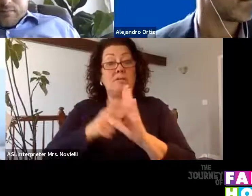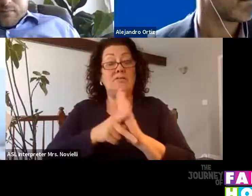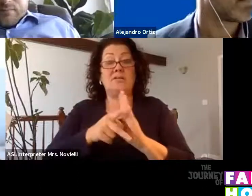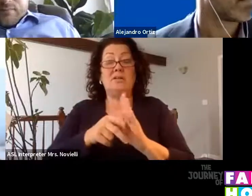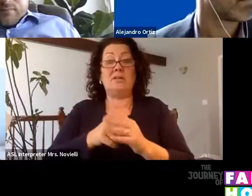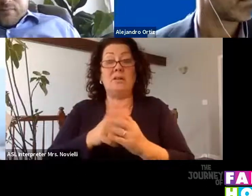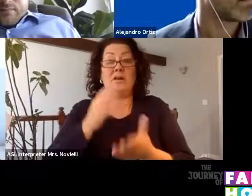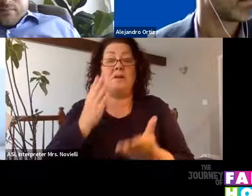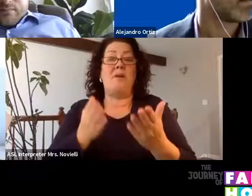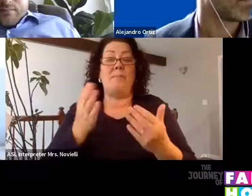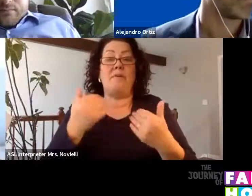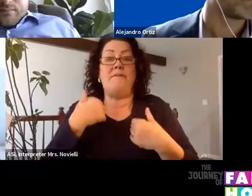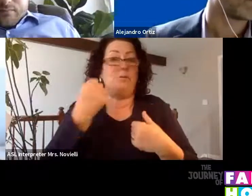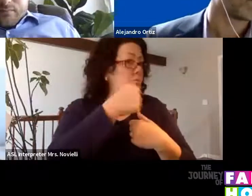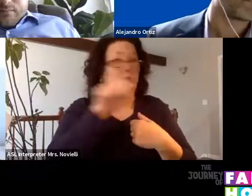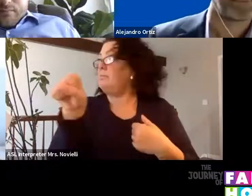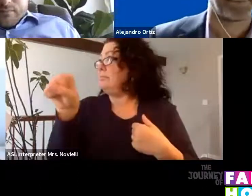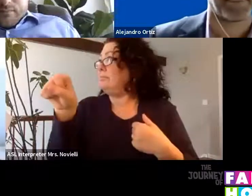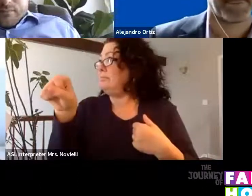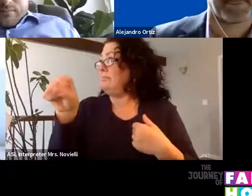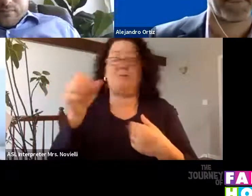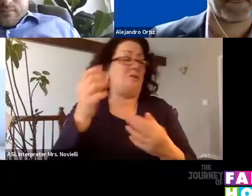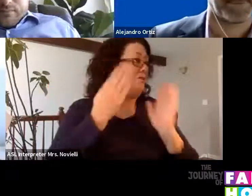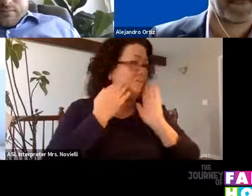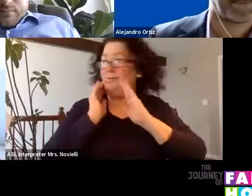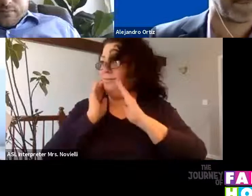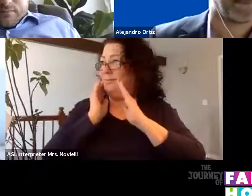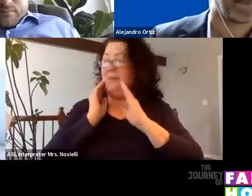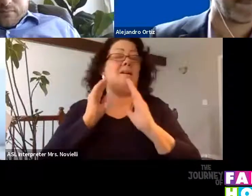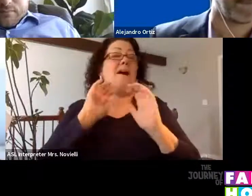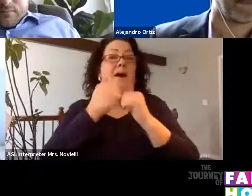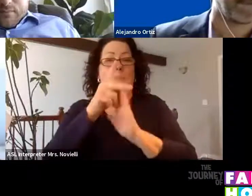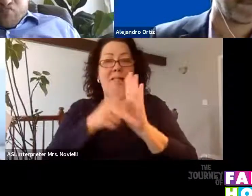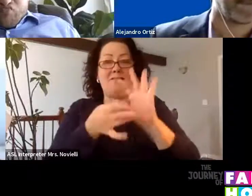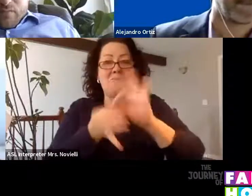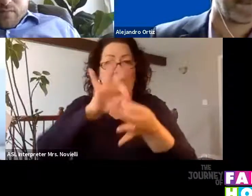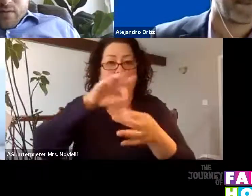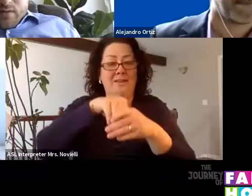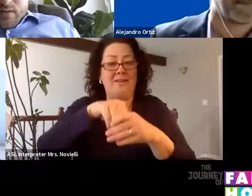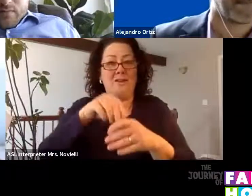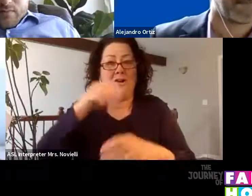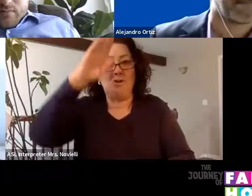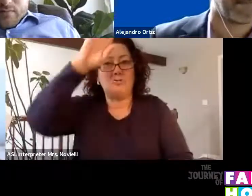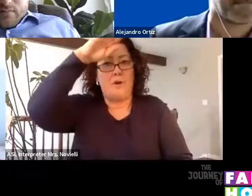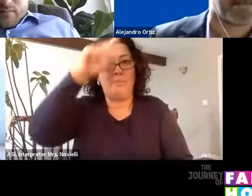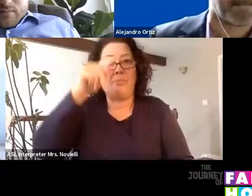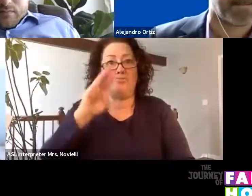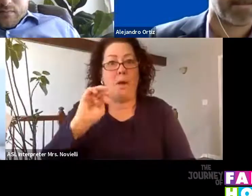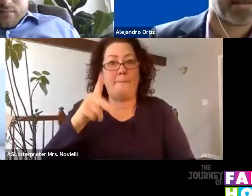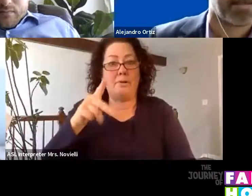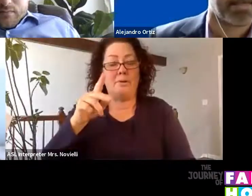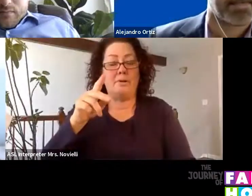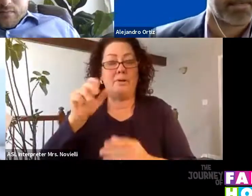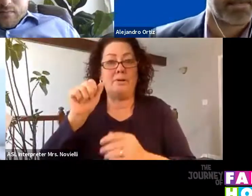may have whiplash if you looked at how that policy was interpreted under the Trump administration versus how it's, you know, being interpreted under the